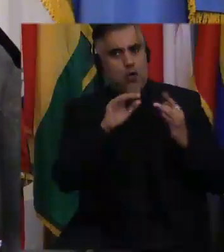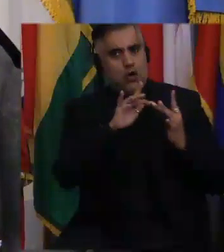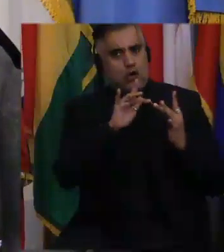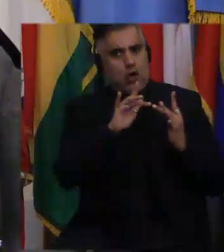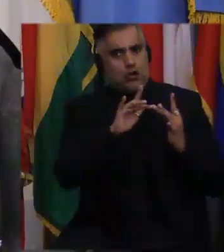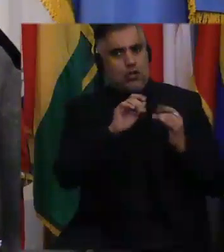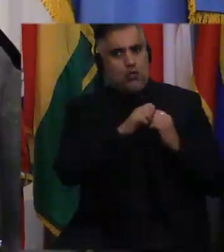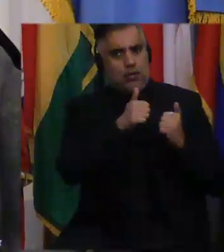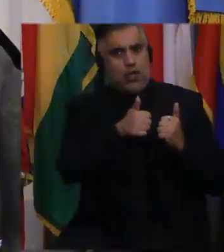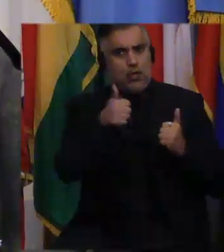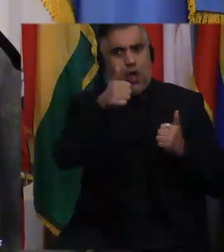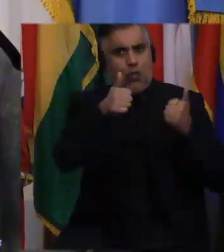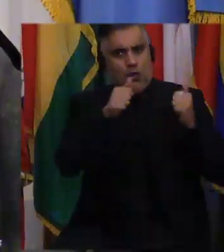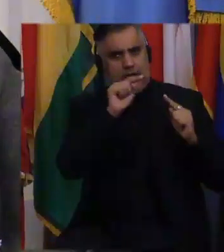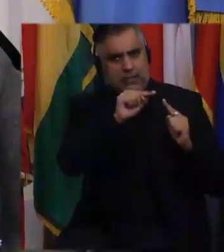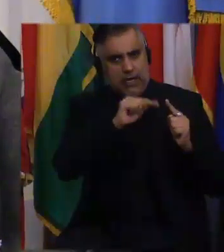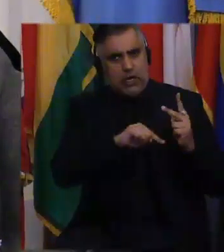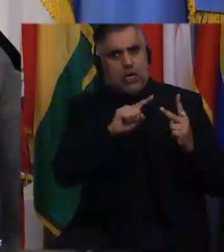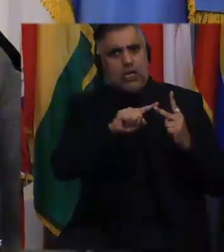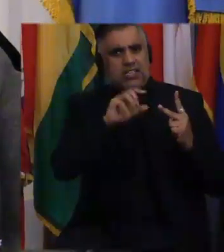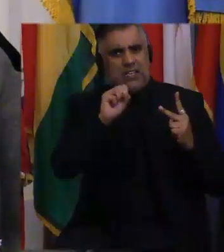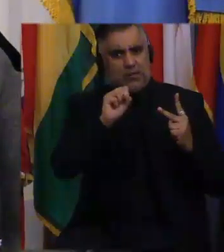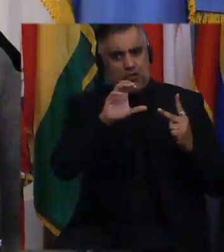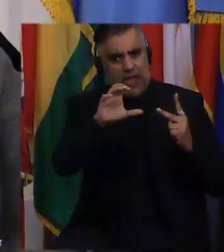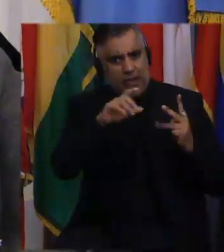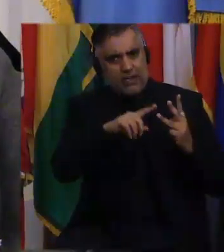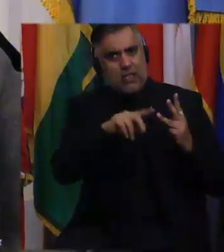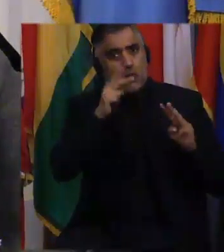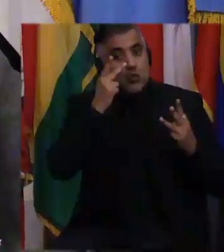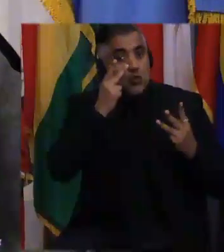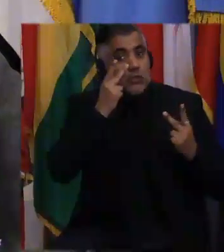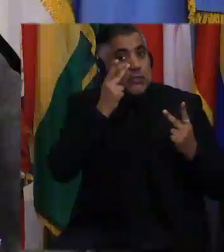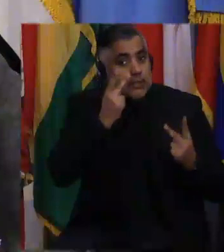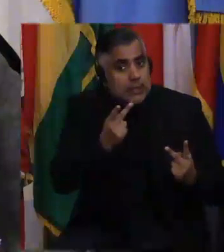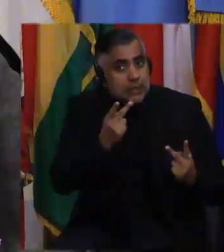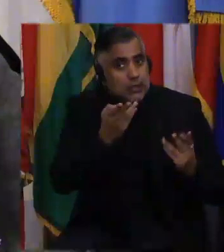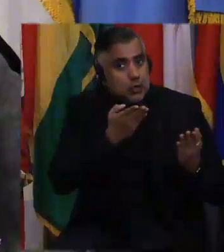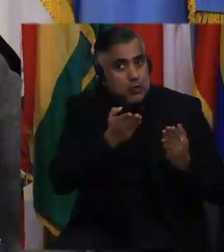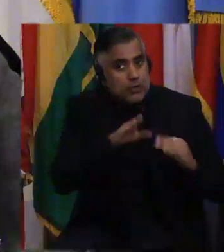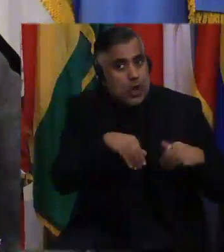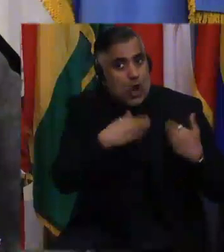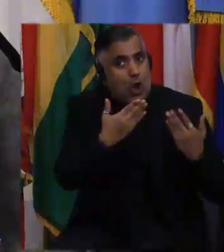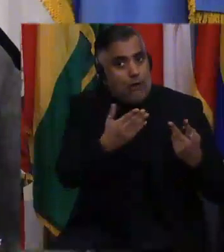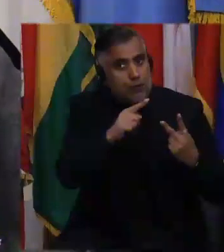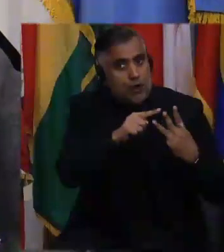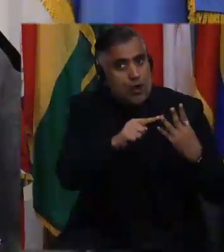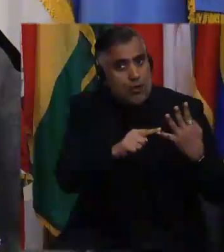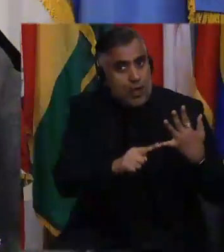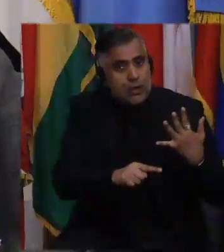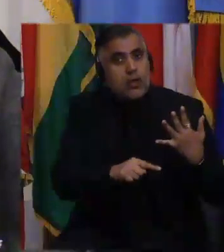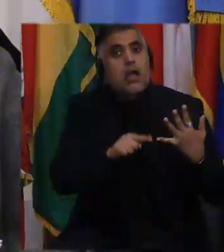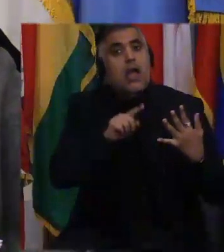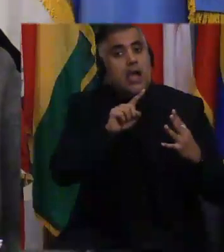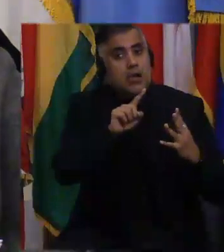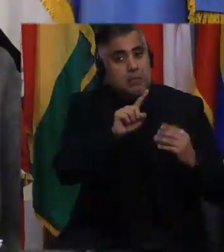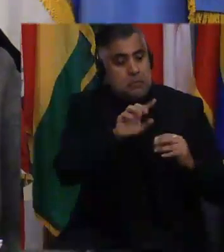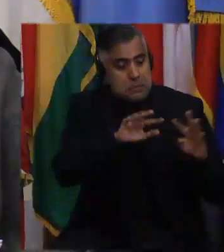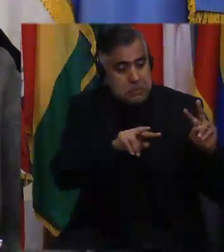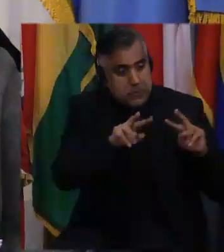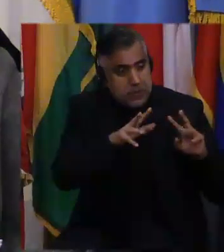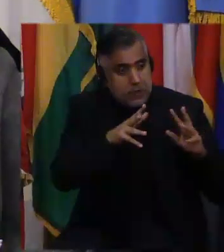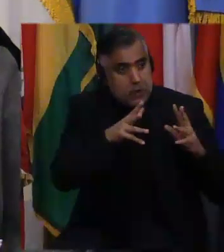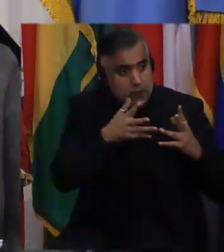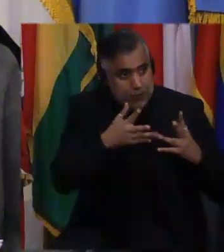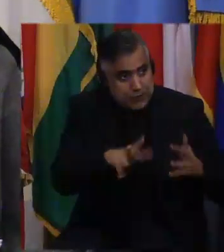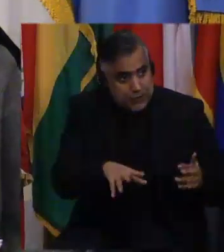contact with the authorities there, with civil society, to see the services offered and all that. And once that is